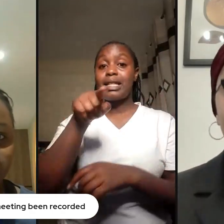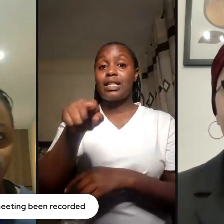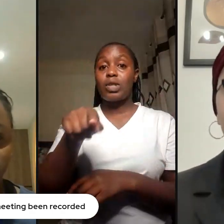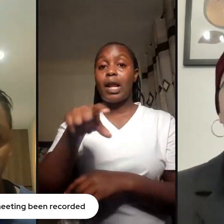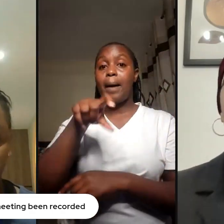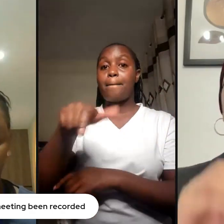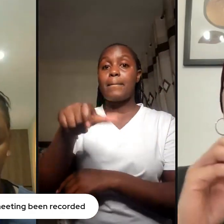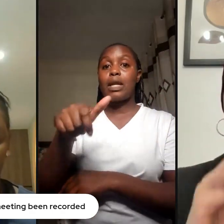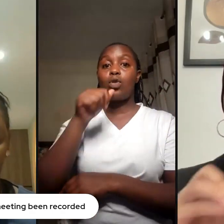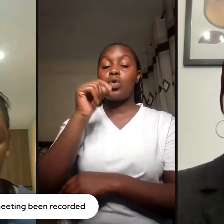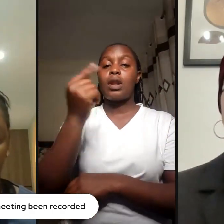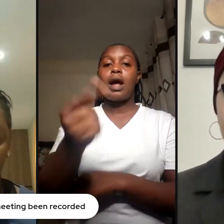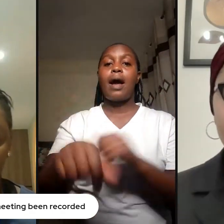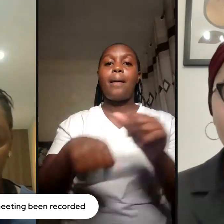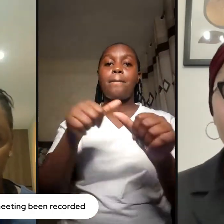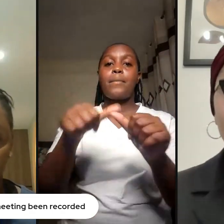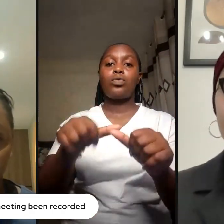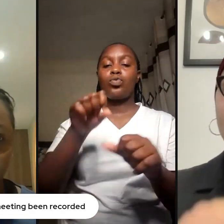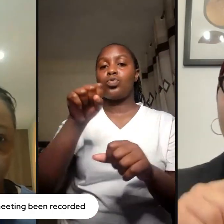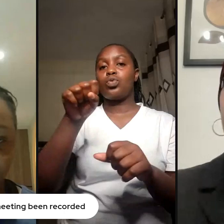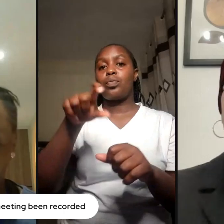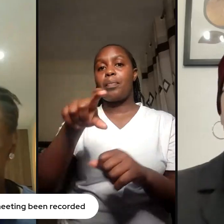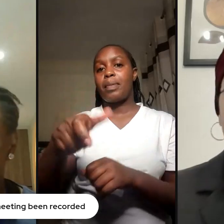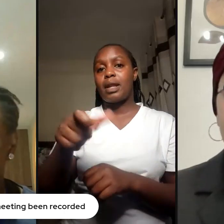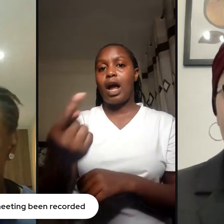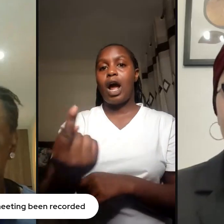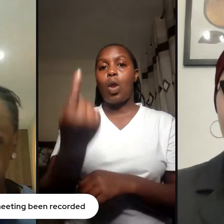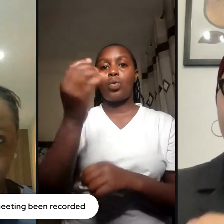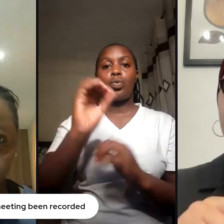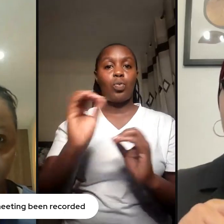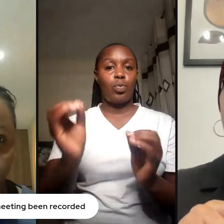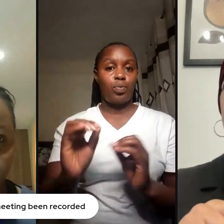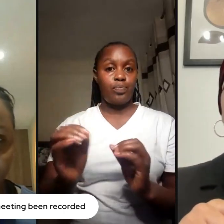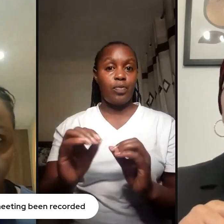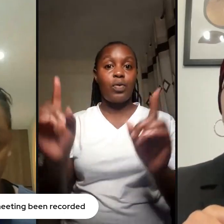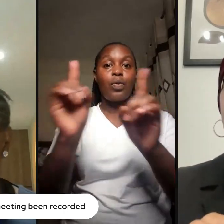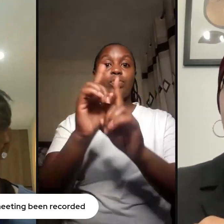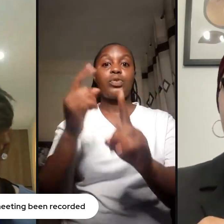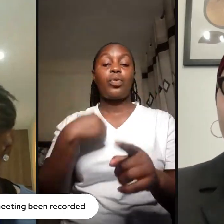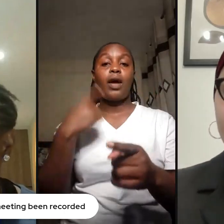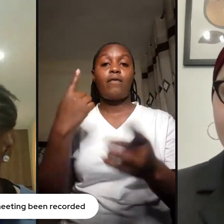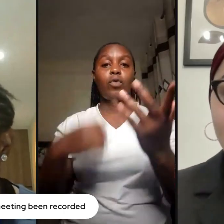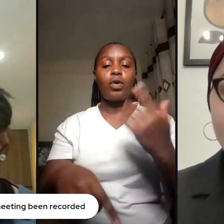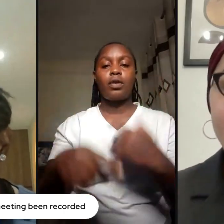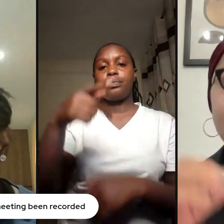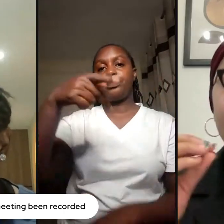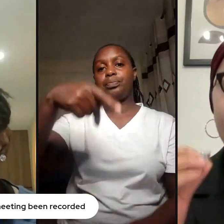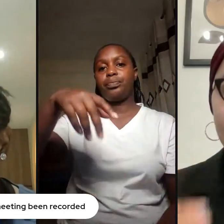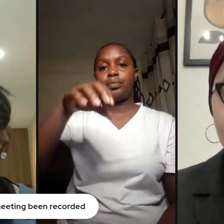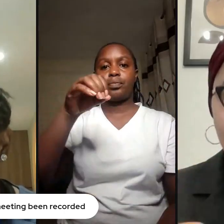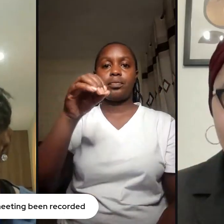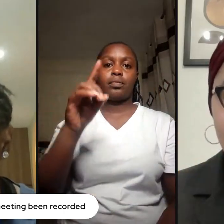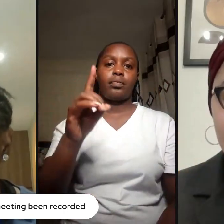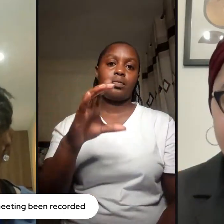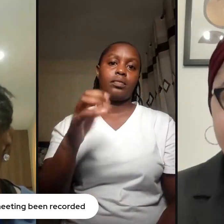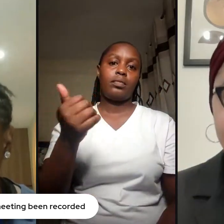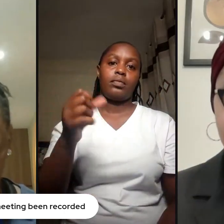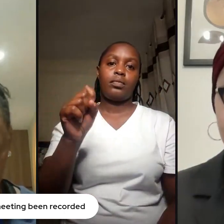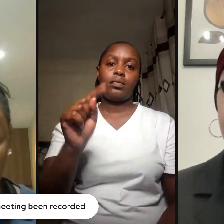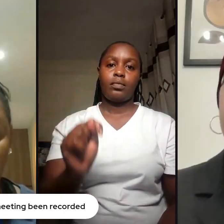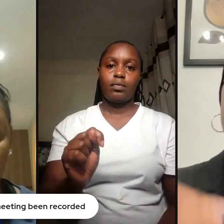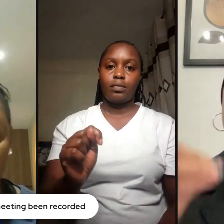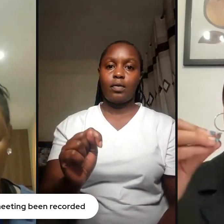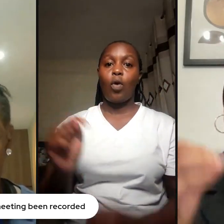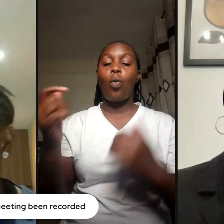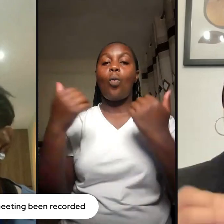media alone. In the digital platforms, we have podcasts, we have Zipporah, who has a whole YouTube